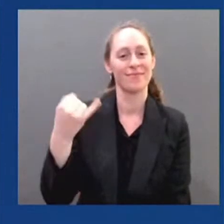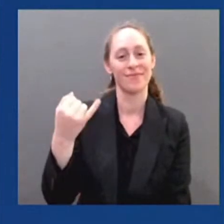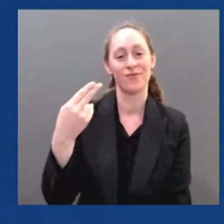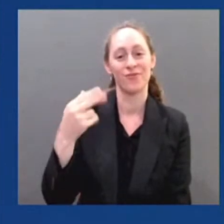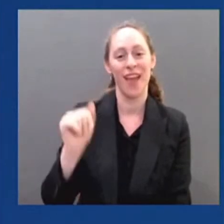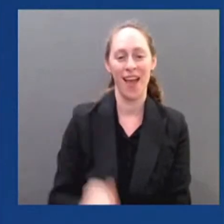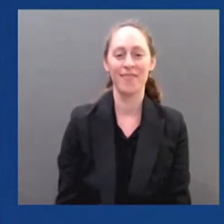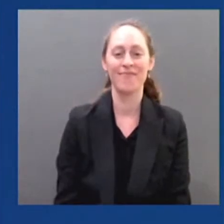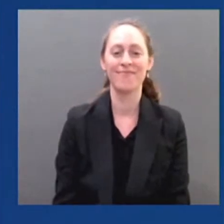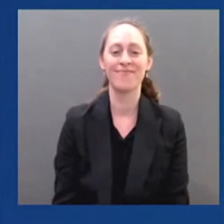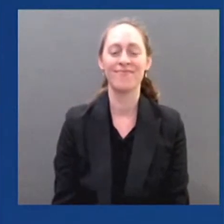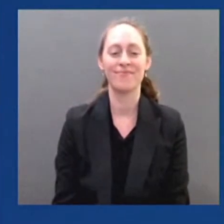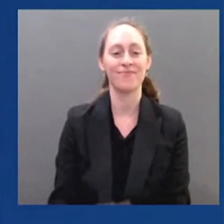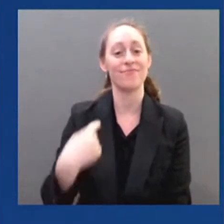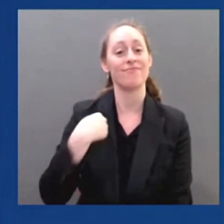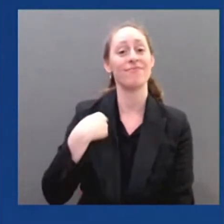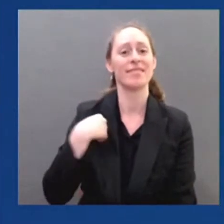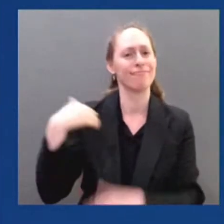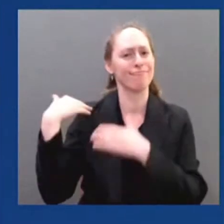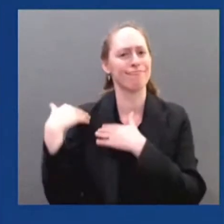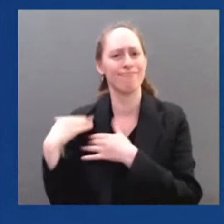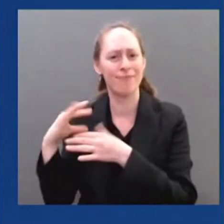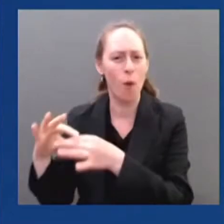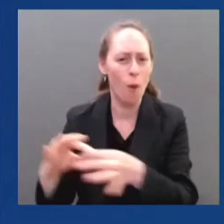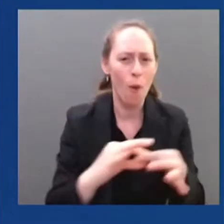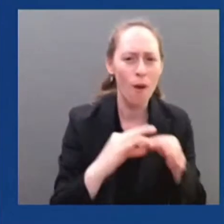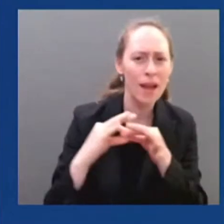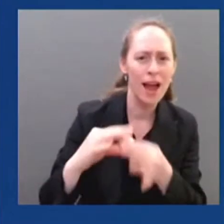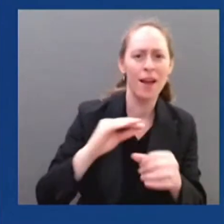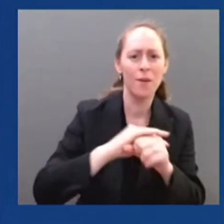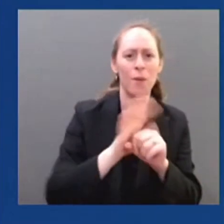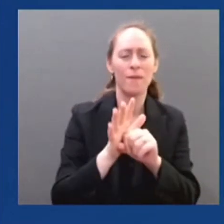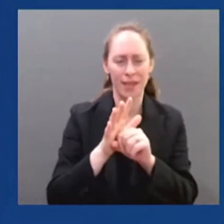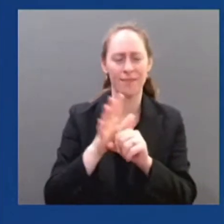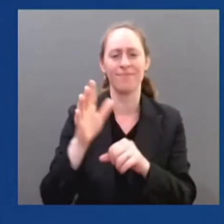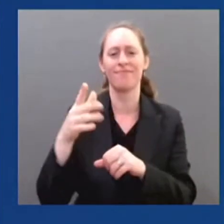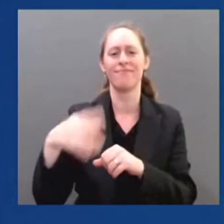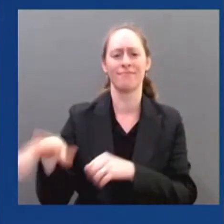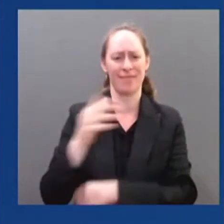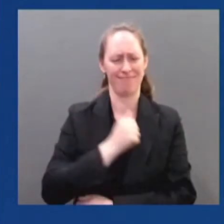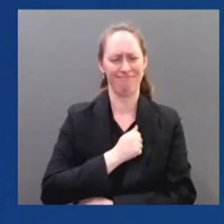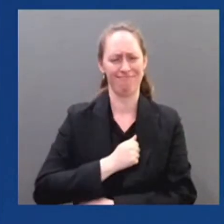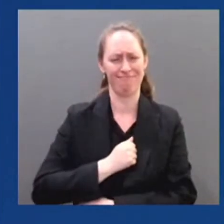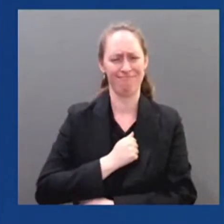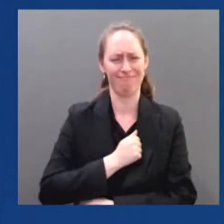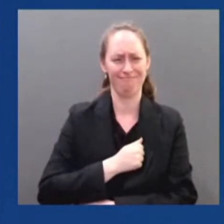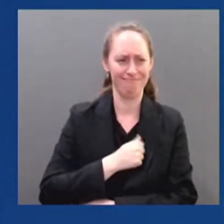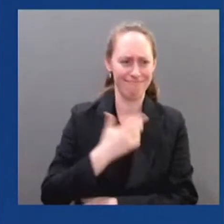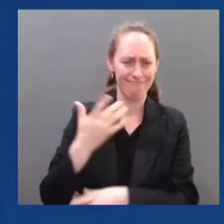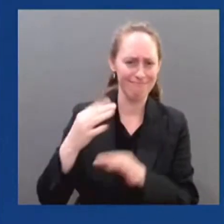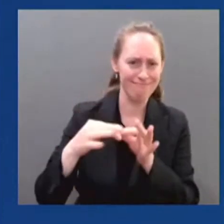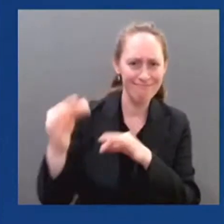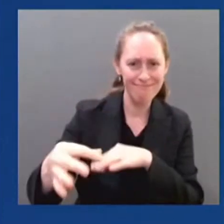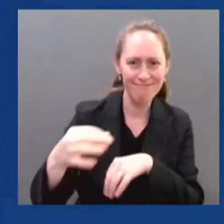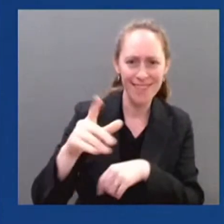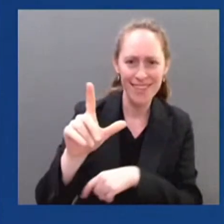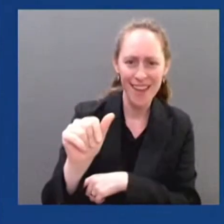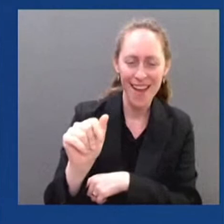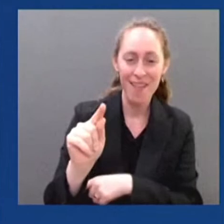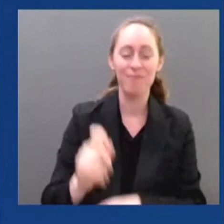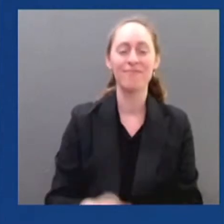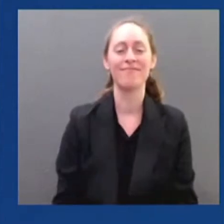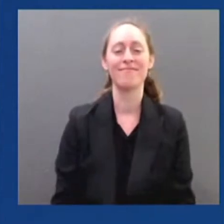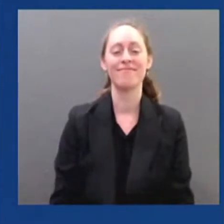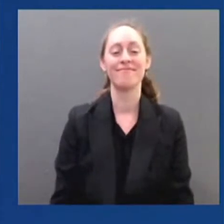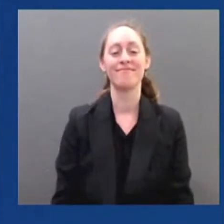us started, but I am excited and delighted to get going this afternoon with two familiar faces, two